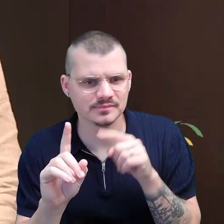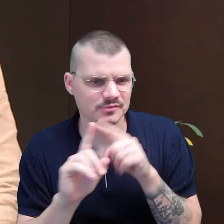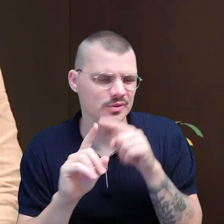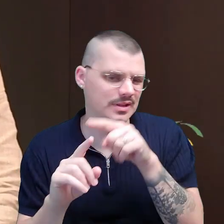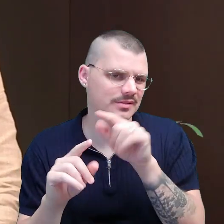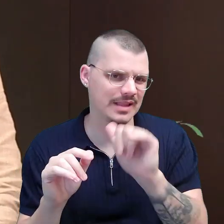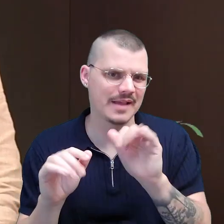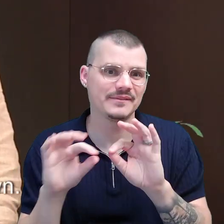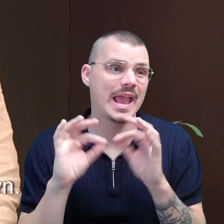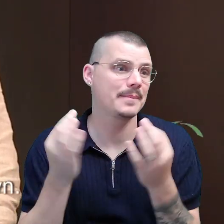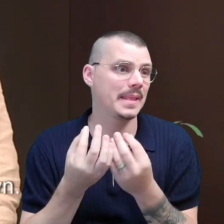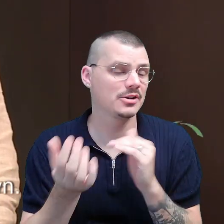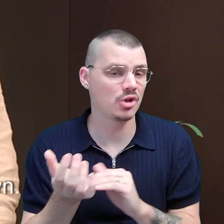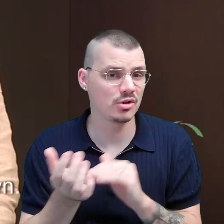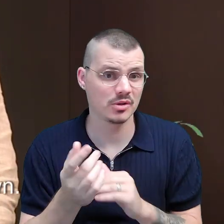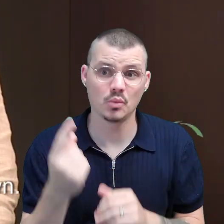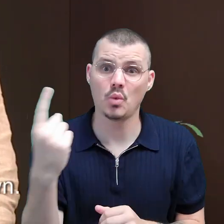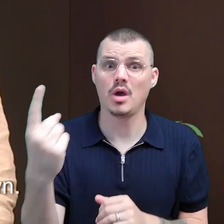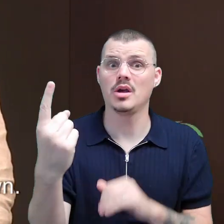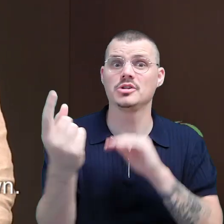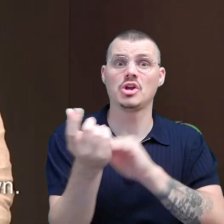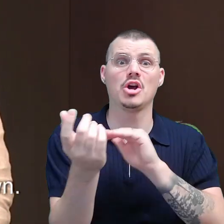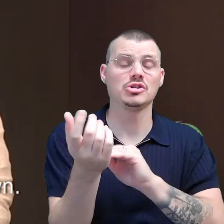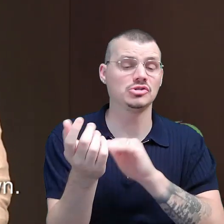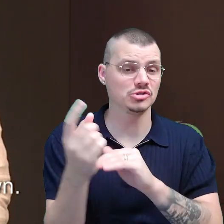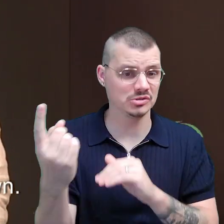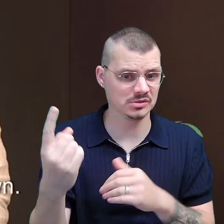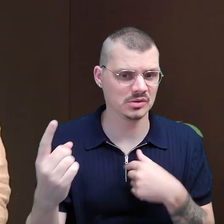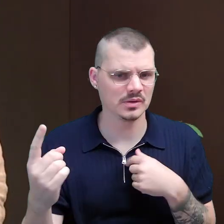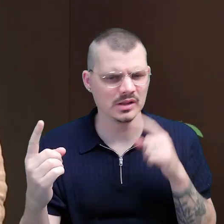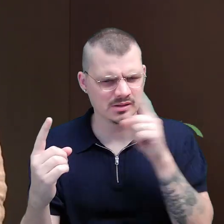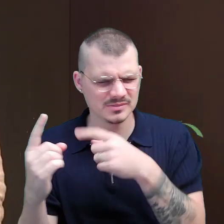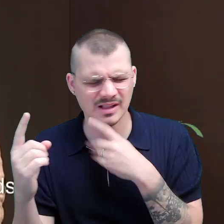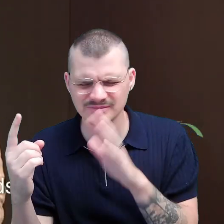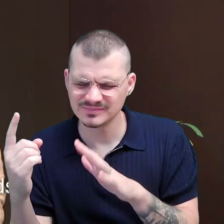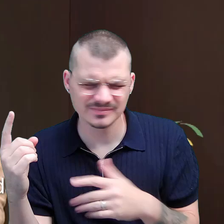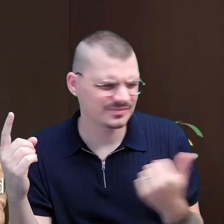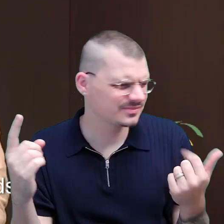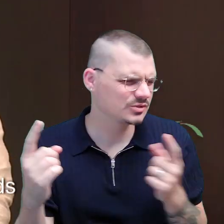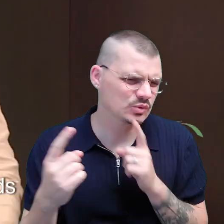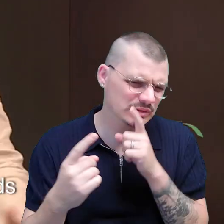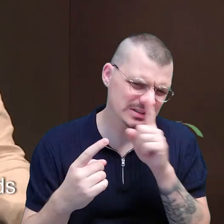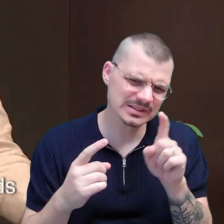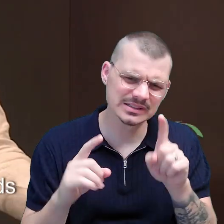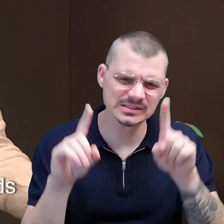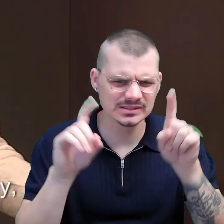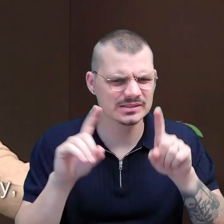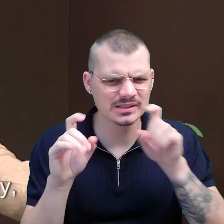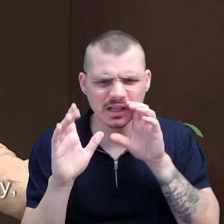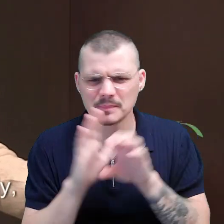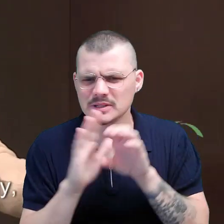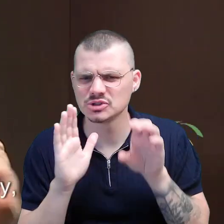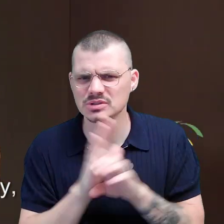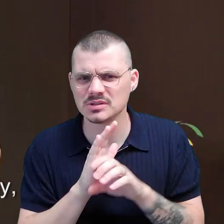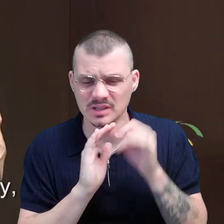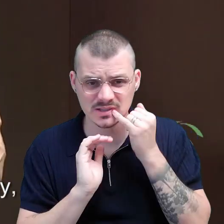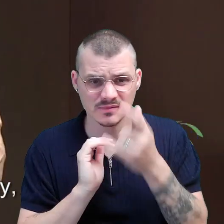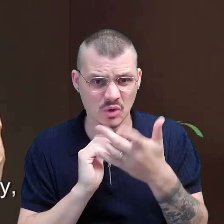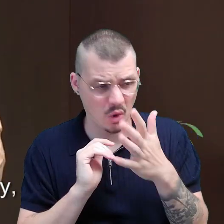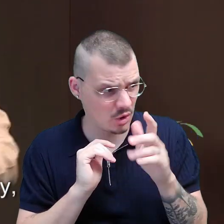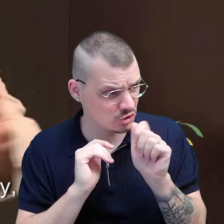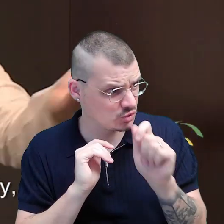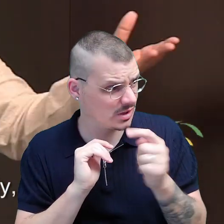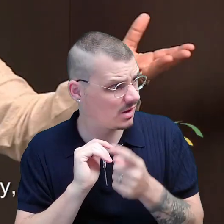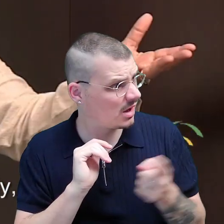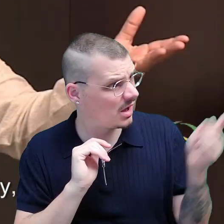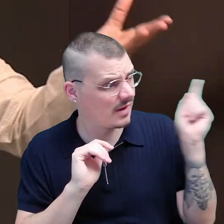this family doctor, the one doctor in town, and we say, you know, she really needs imaging because